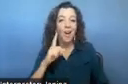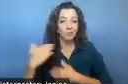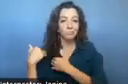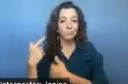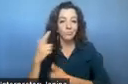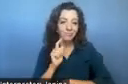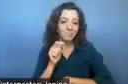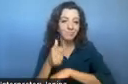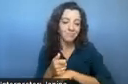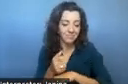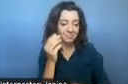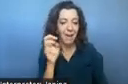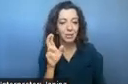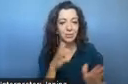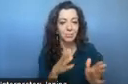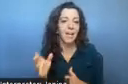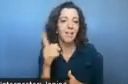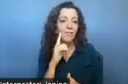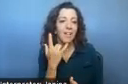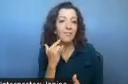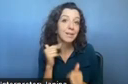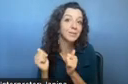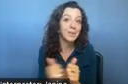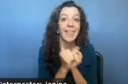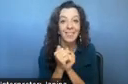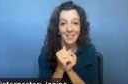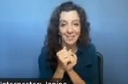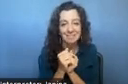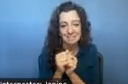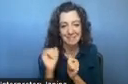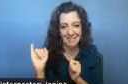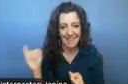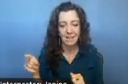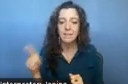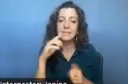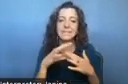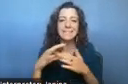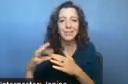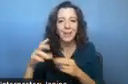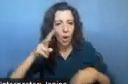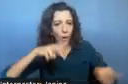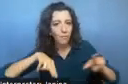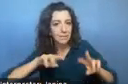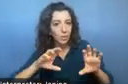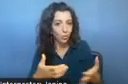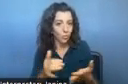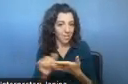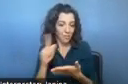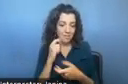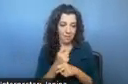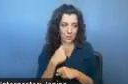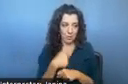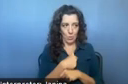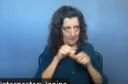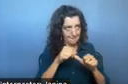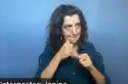for california together committee that's the steering and oversight group that that keeps um keeps us on task